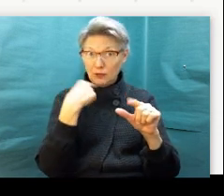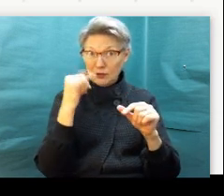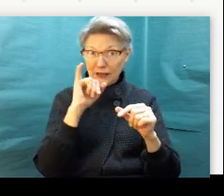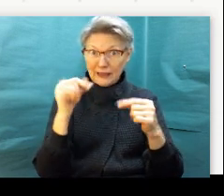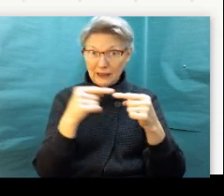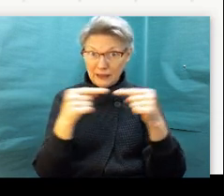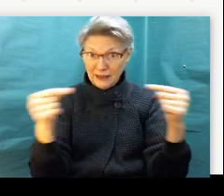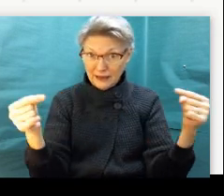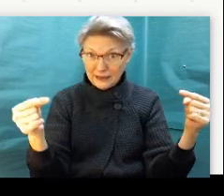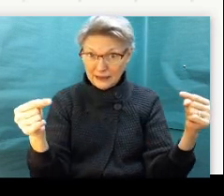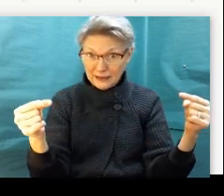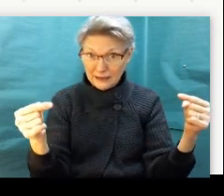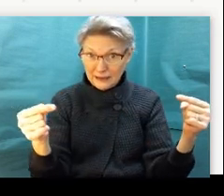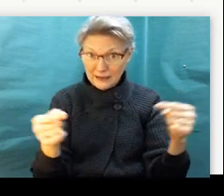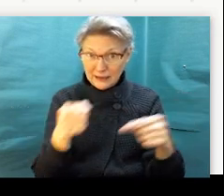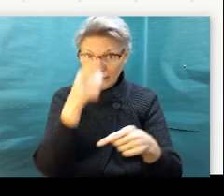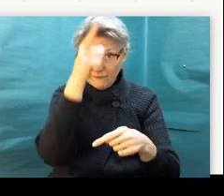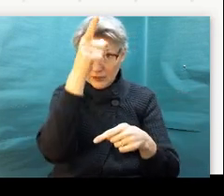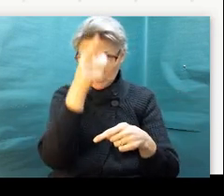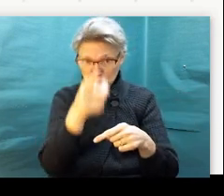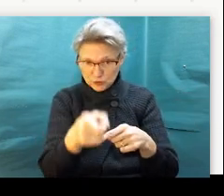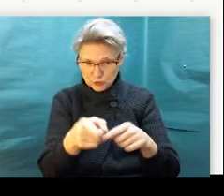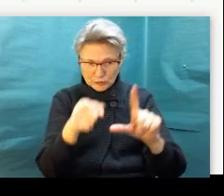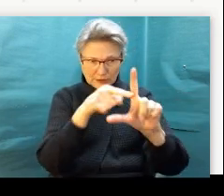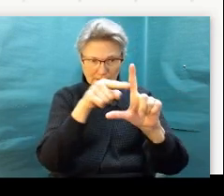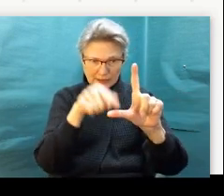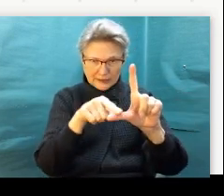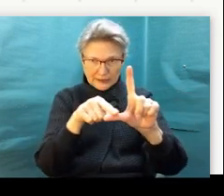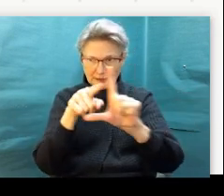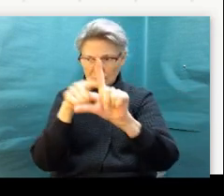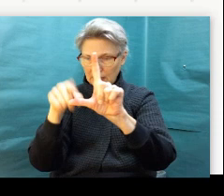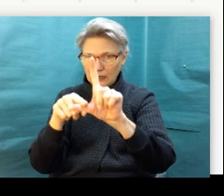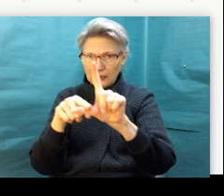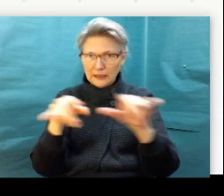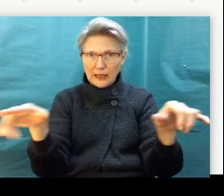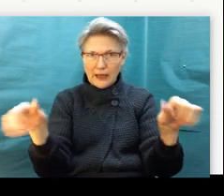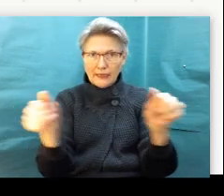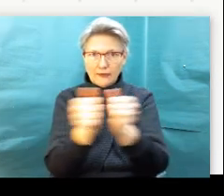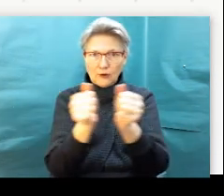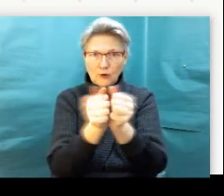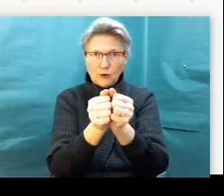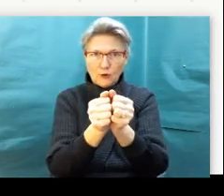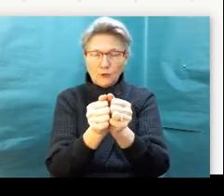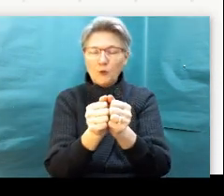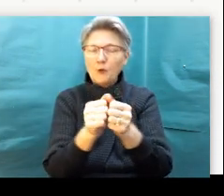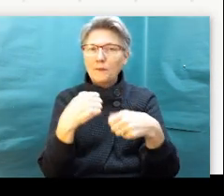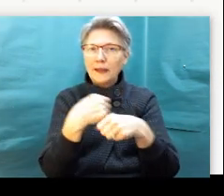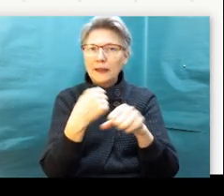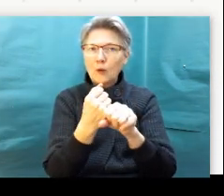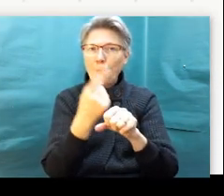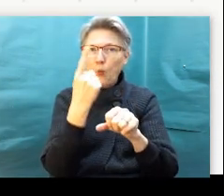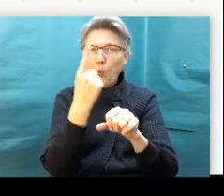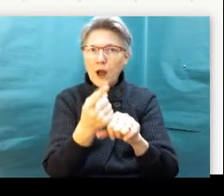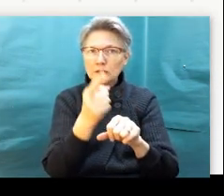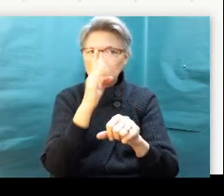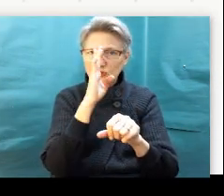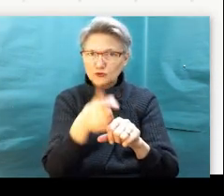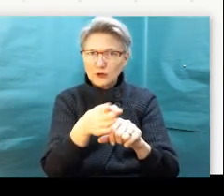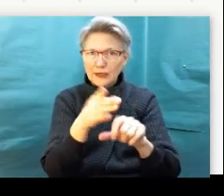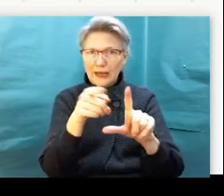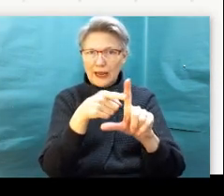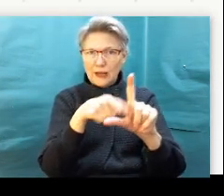you like you could fit two 90-degree angles together to form a straight angle, and you'd be correct. So we know that